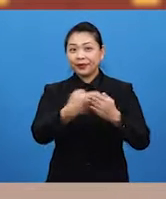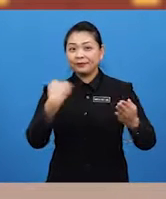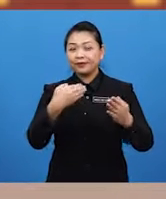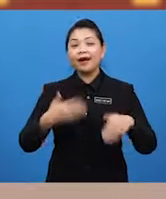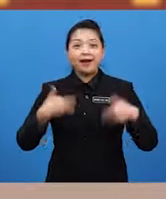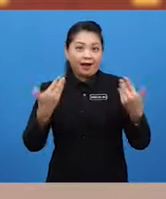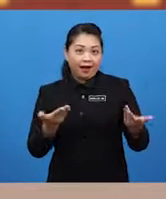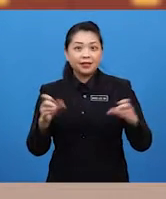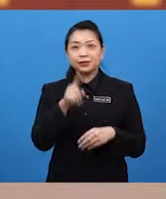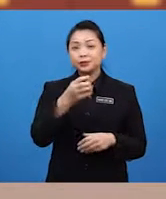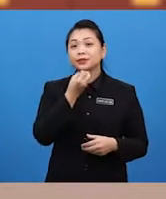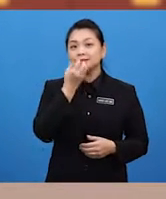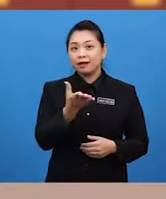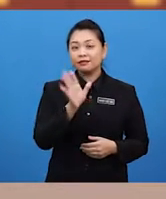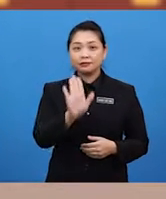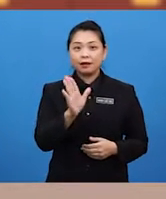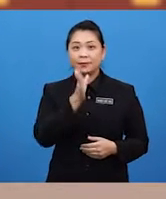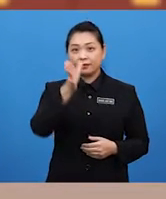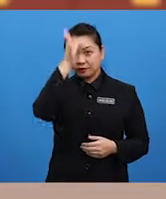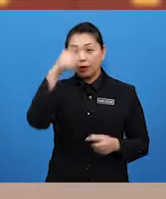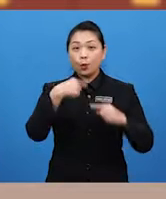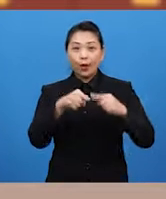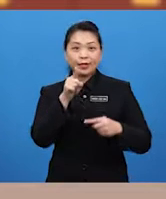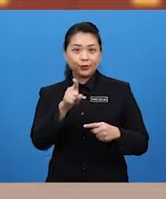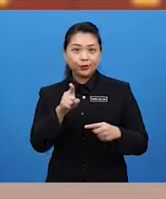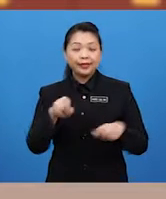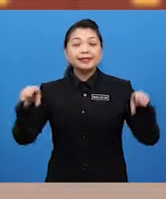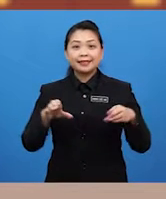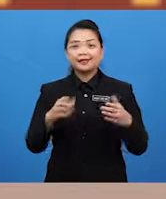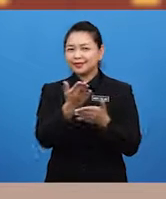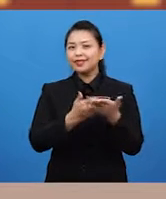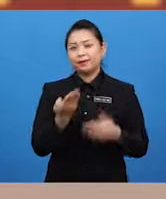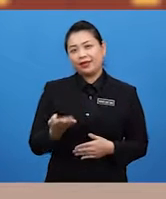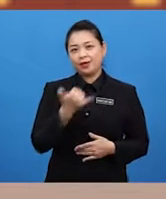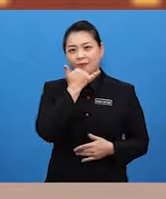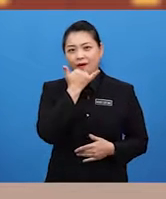How do you tell your parents when you have done something wrong?